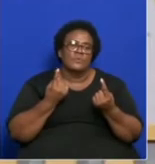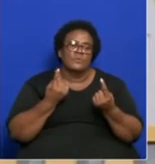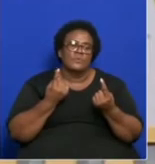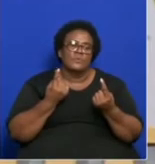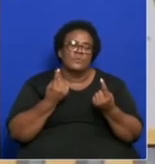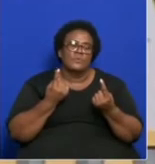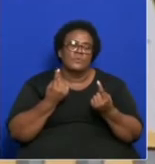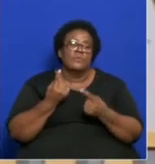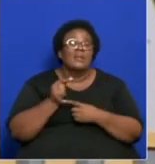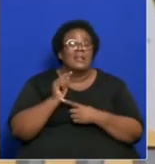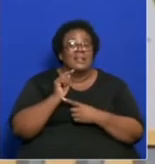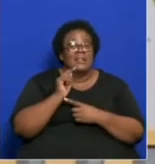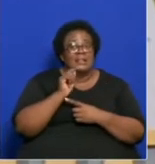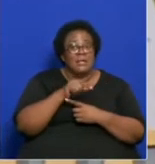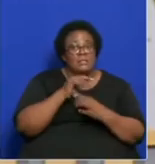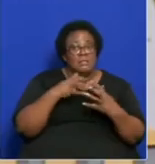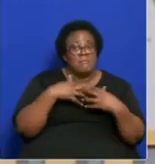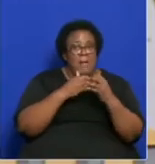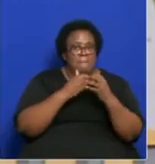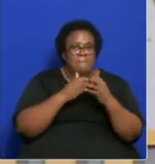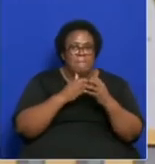requisitions without attaching emails.